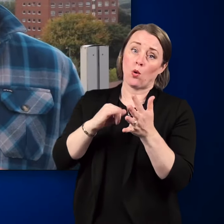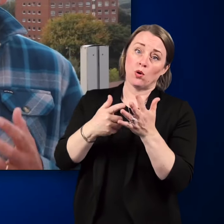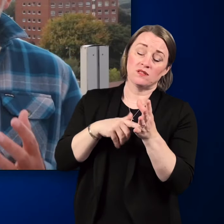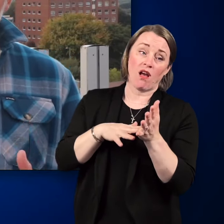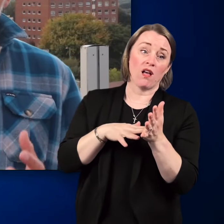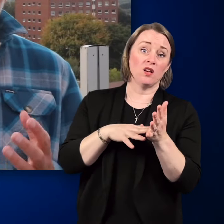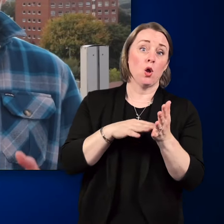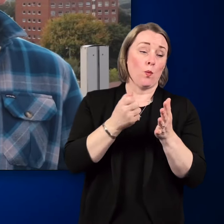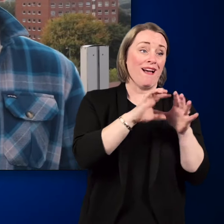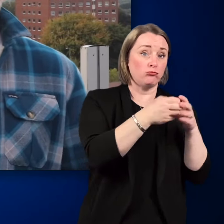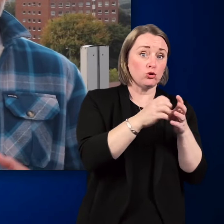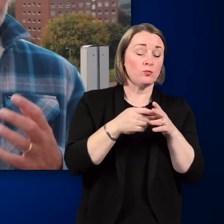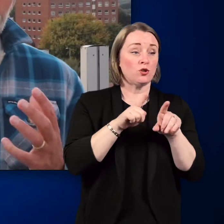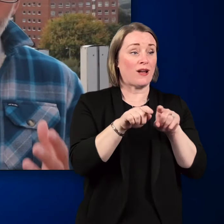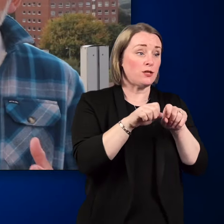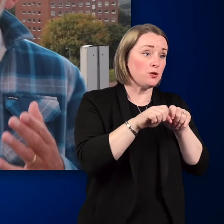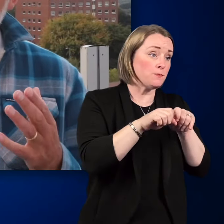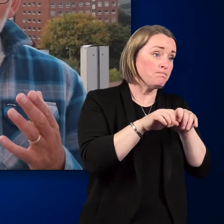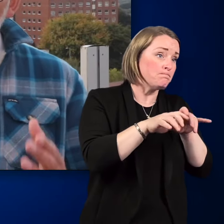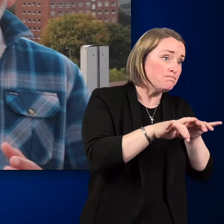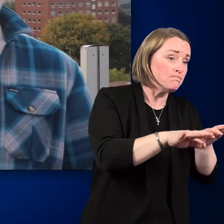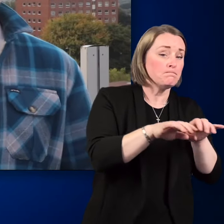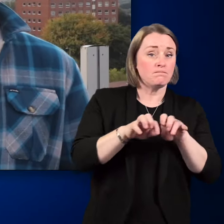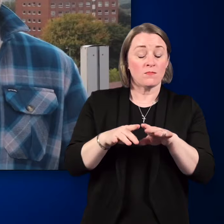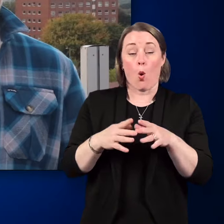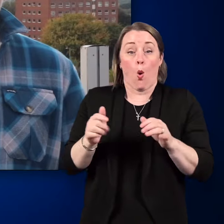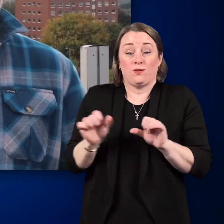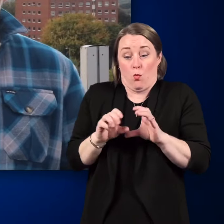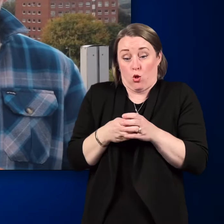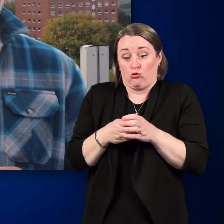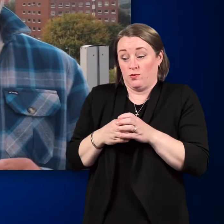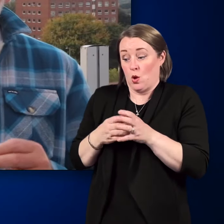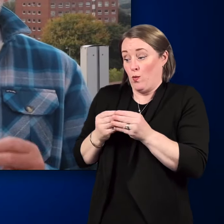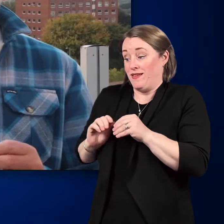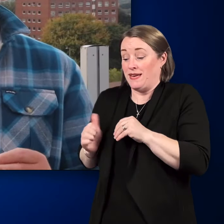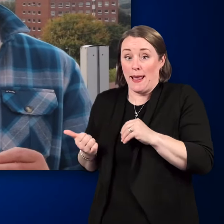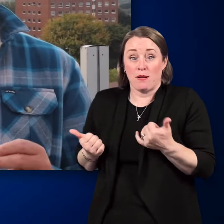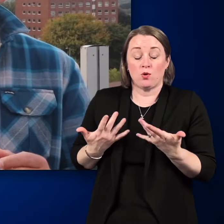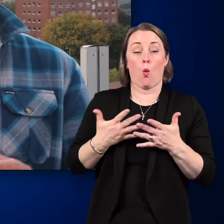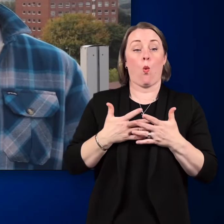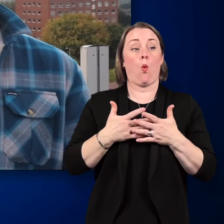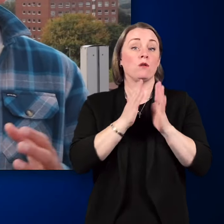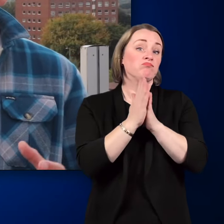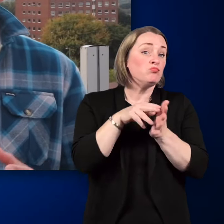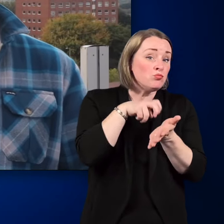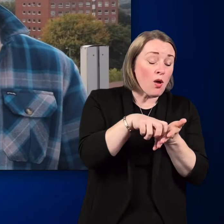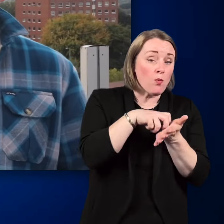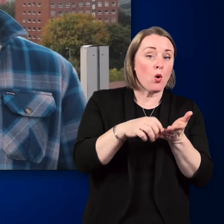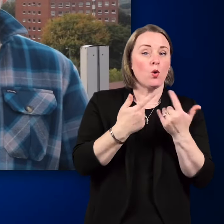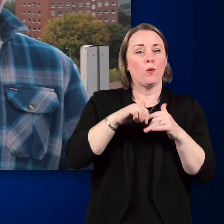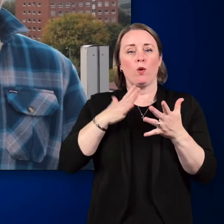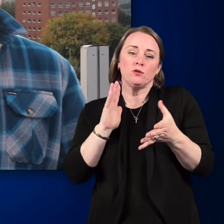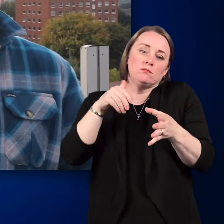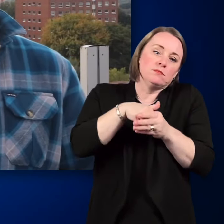groups, as we engage with neighbours, as we pray, as we prayer walk, as we seek to become part of the fabric of what's going on,